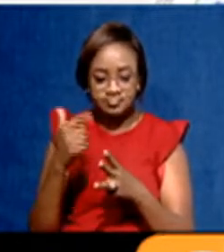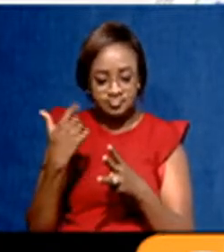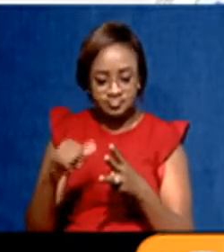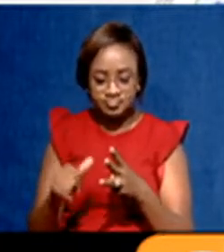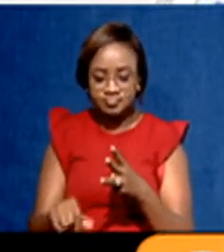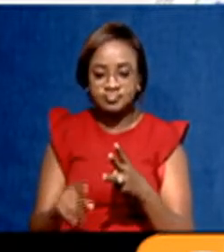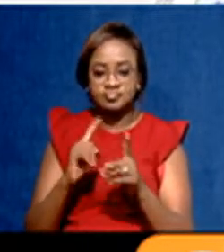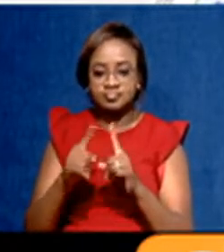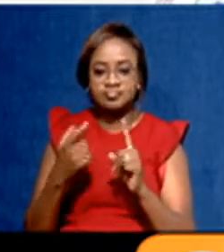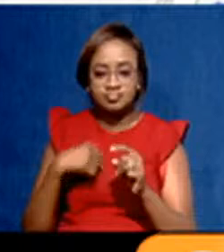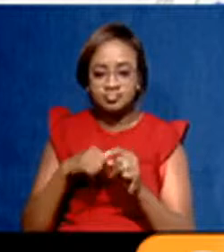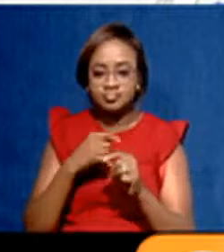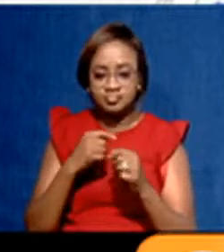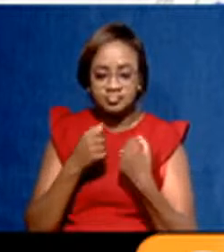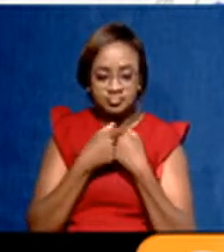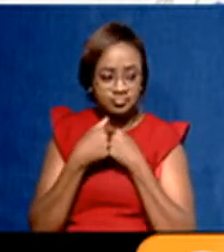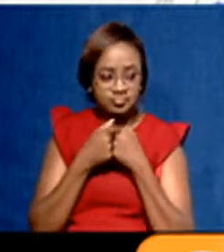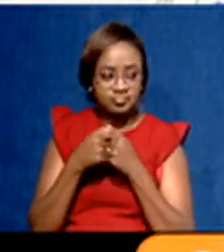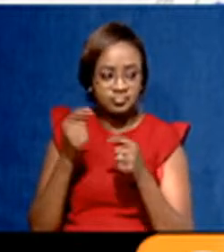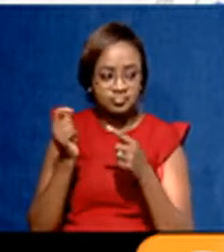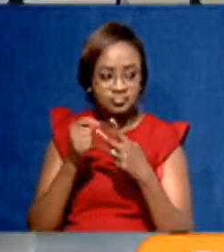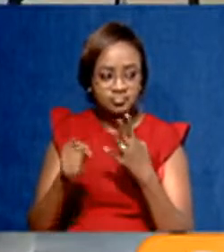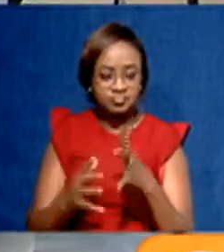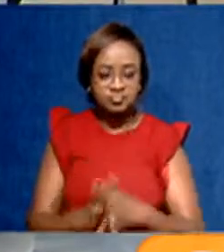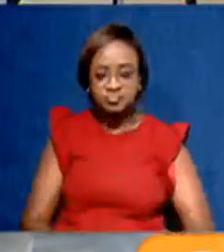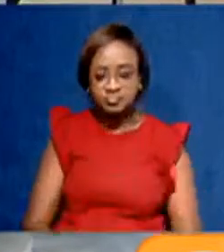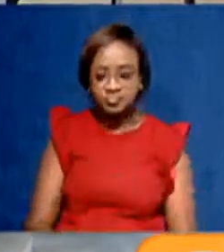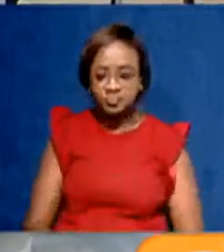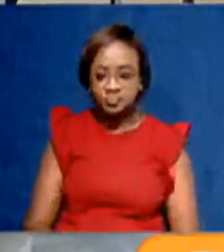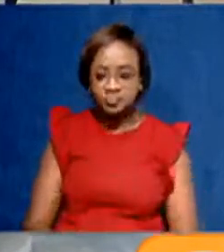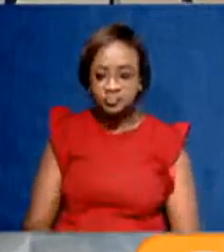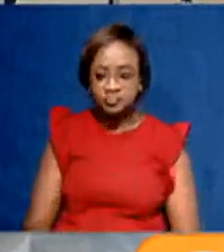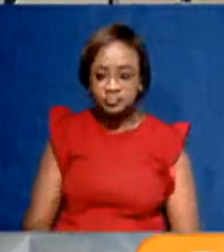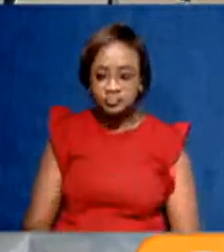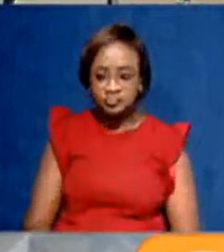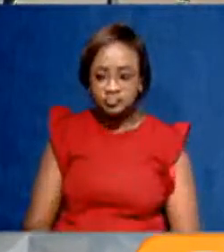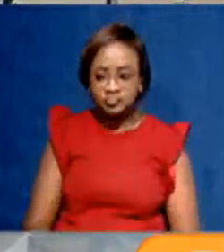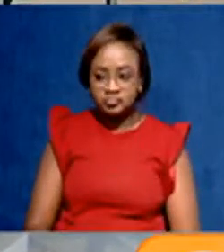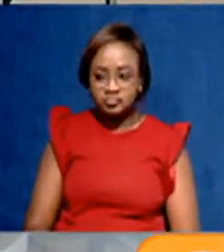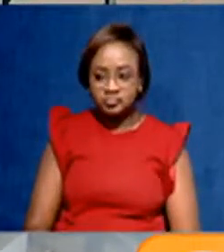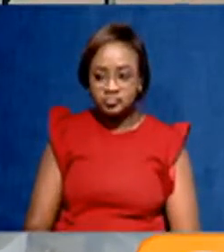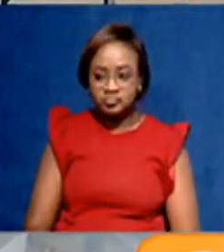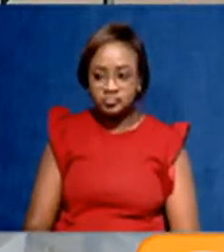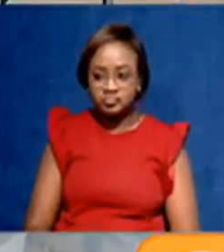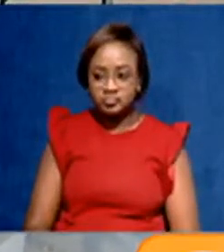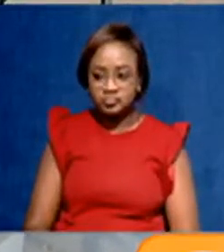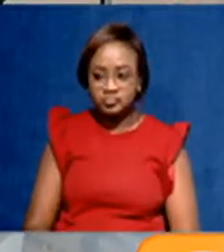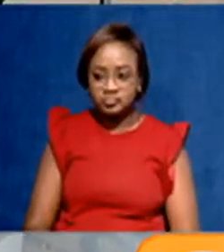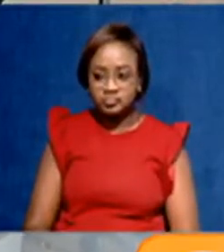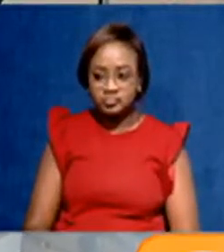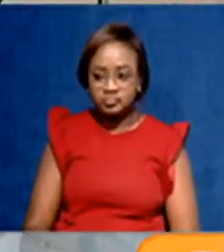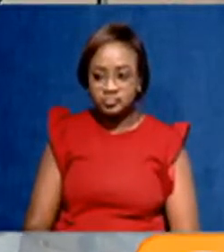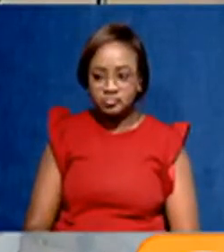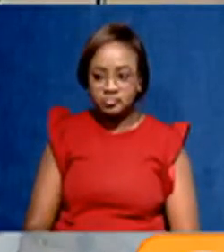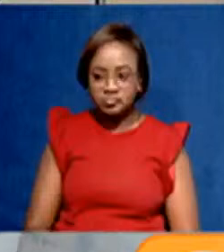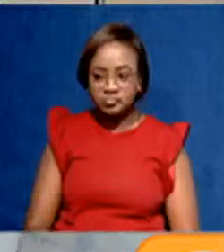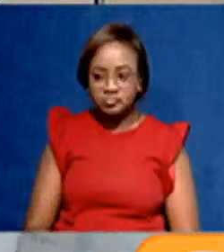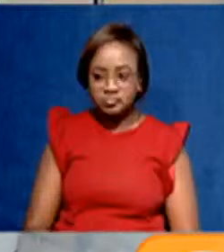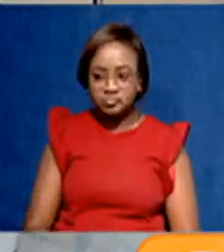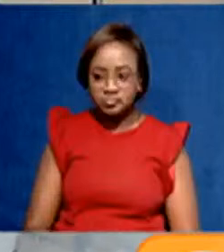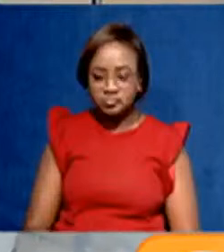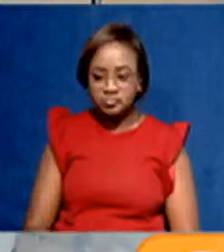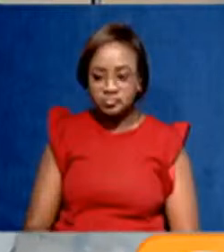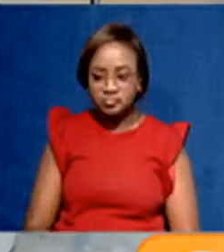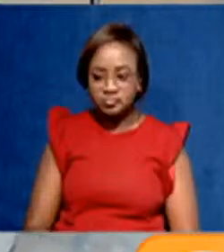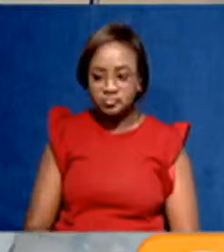us, those have been our major challenges. Governor, back to your card. And back to cancer patients, a lot of questions are coming through